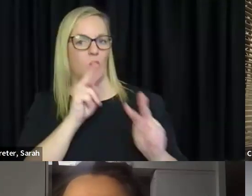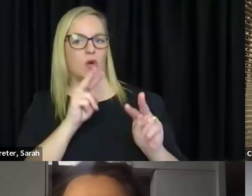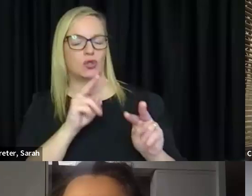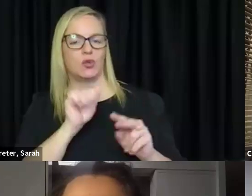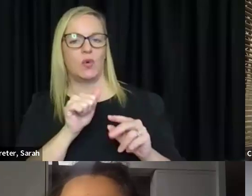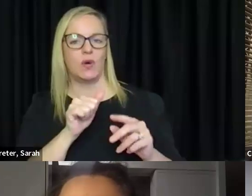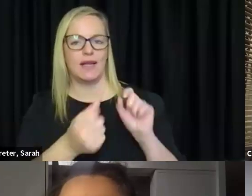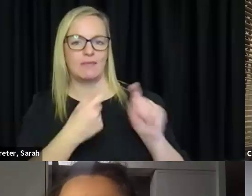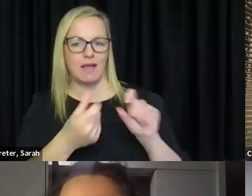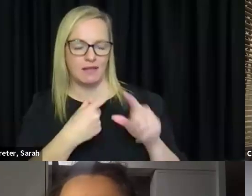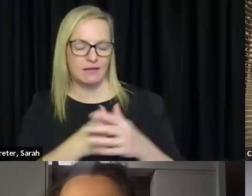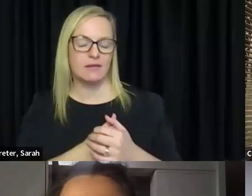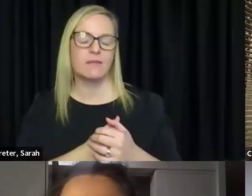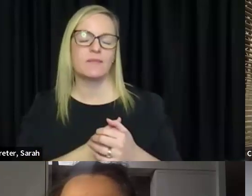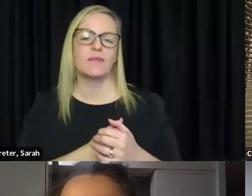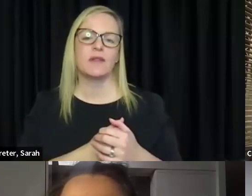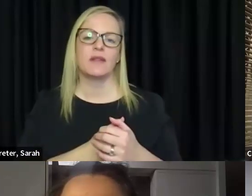you guys to take